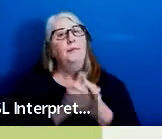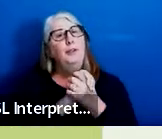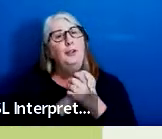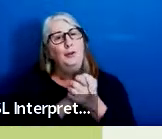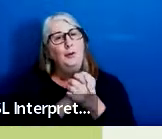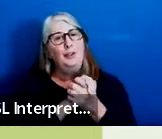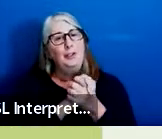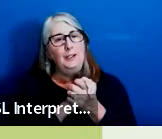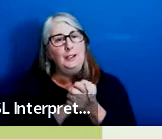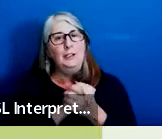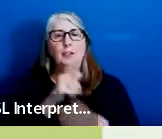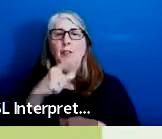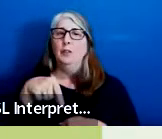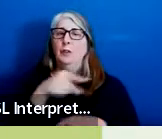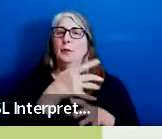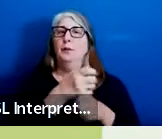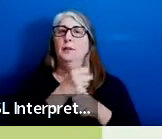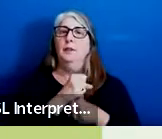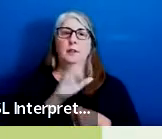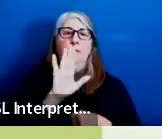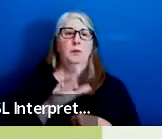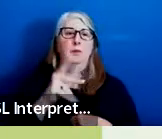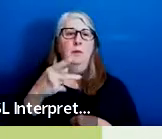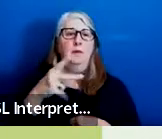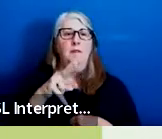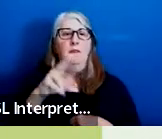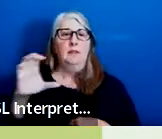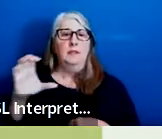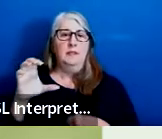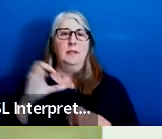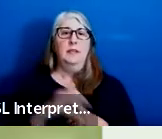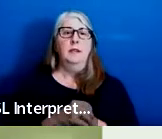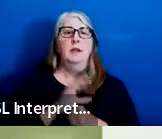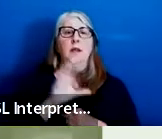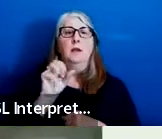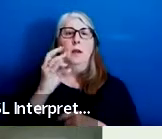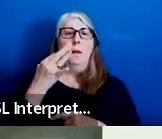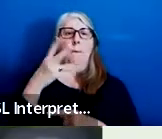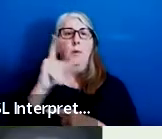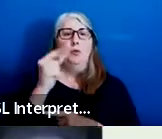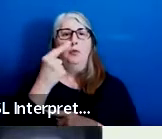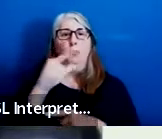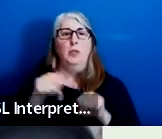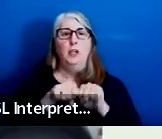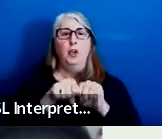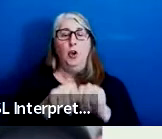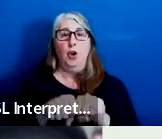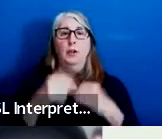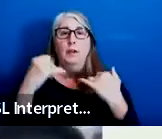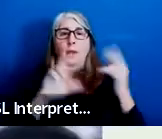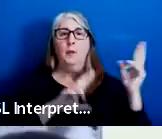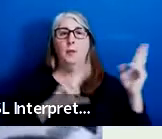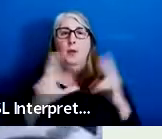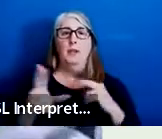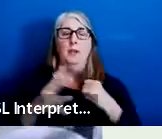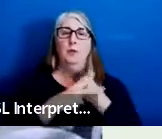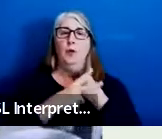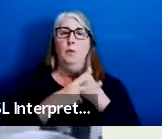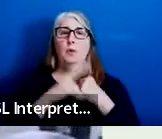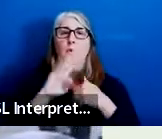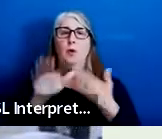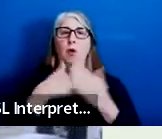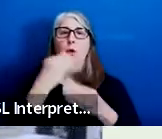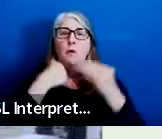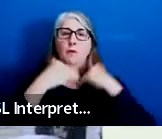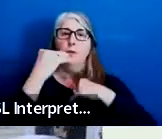Congratulations! You have received your PGC Compost Green Cart and are now ready to compost every meal,